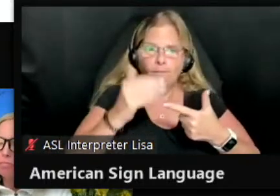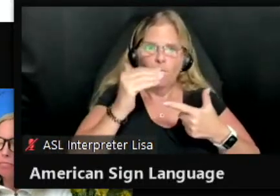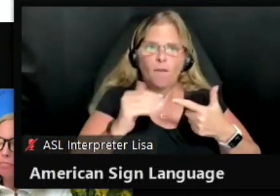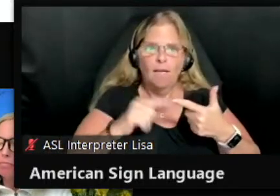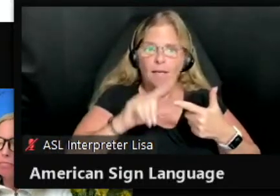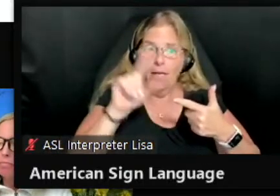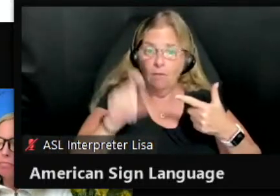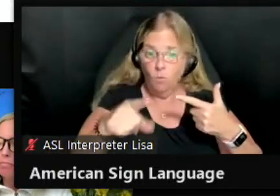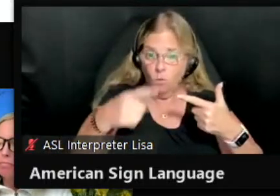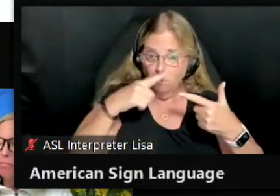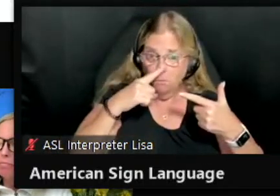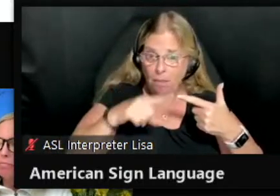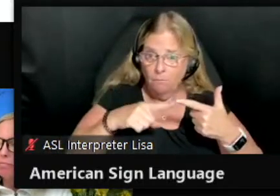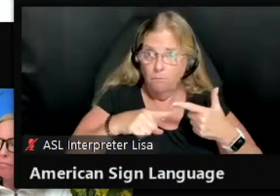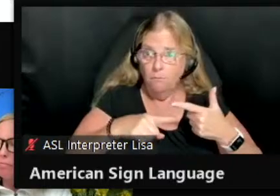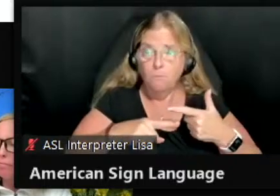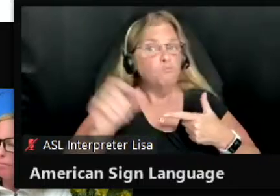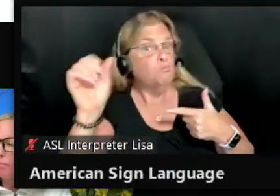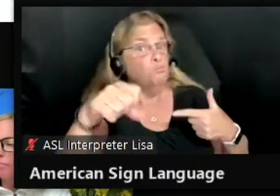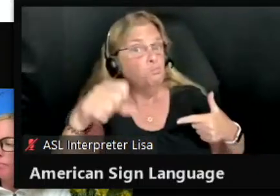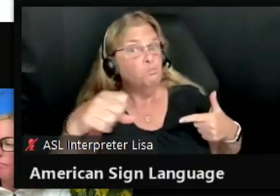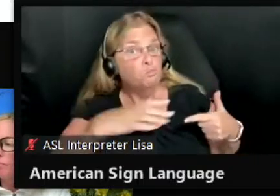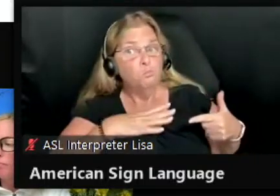Ms. Zob? Yeah, please.